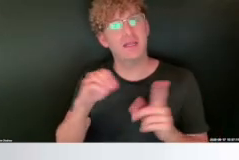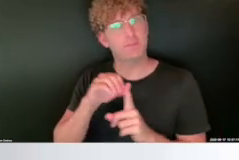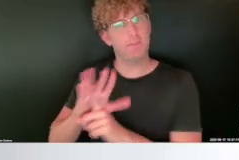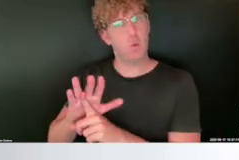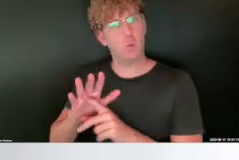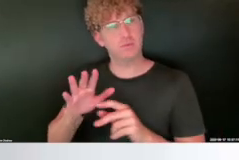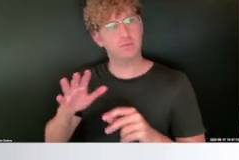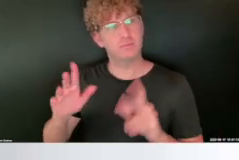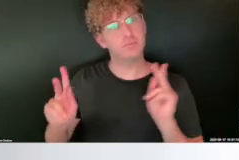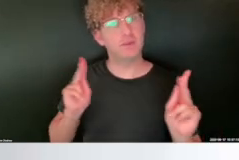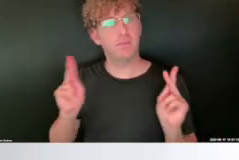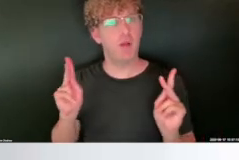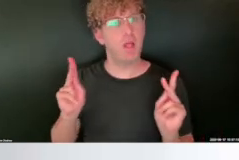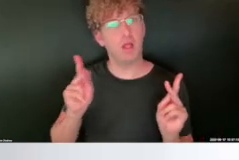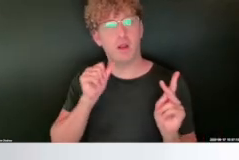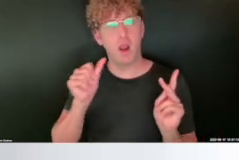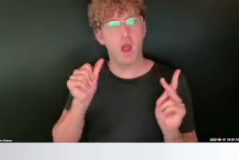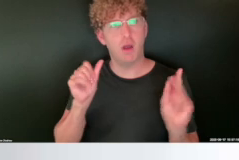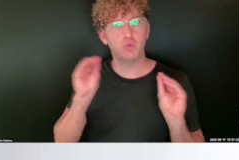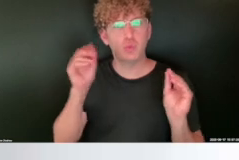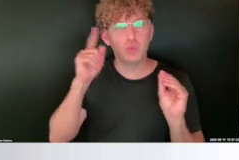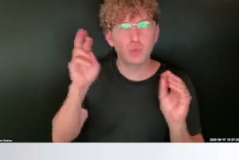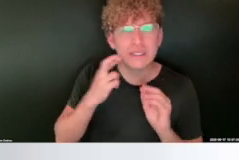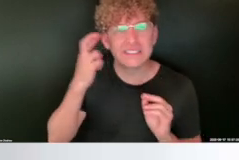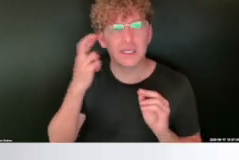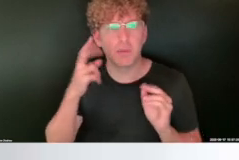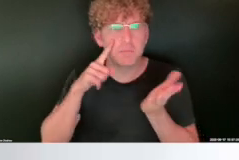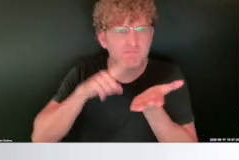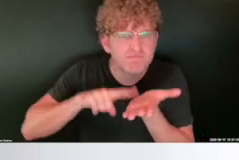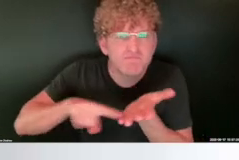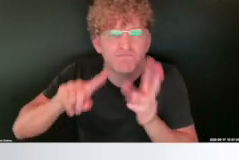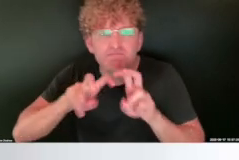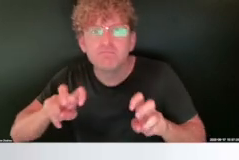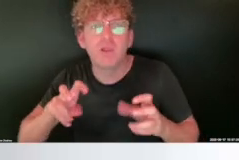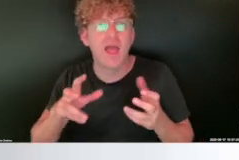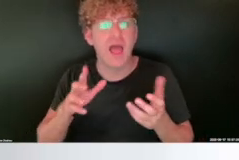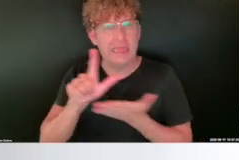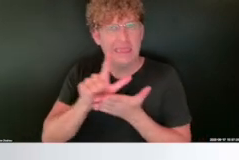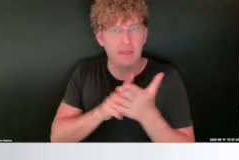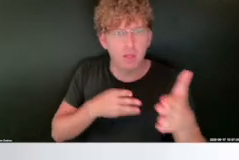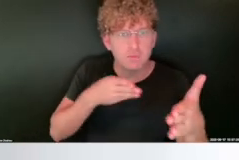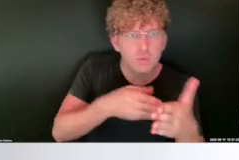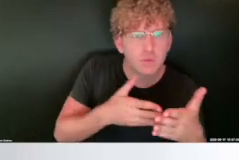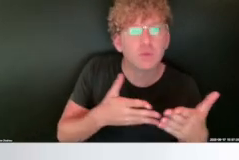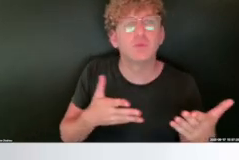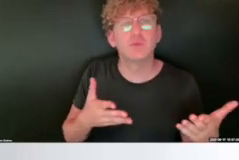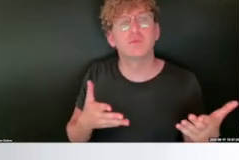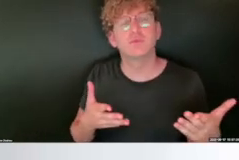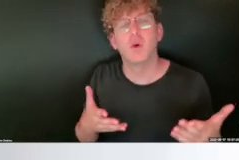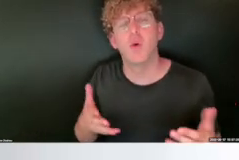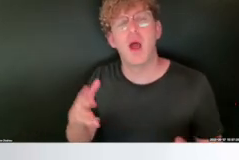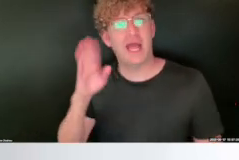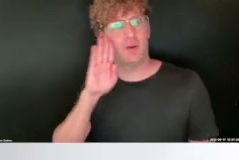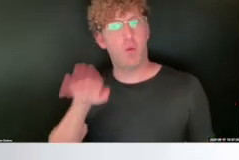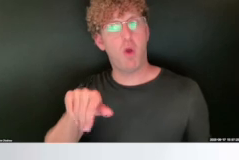scrutiny and potential legal action outside of normal compliance enforcement processes. So I know that other CARB funded